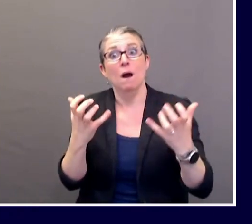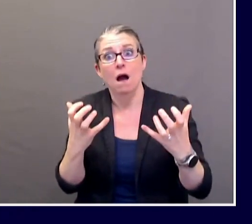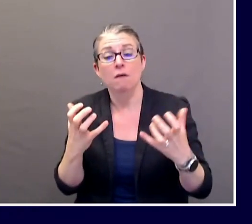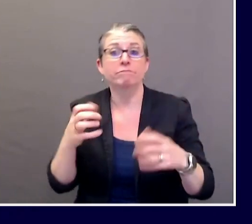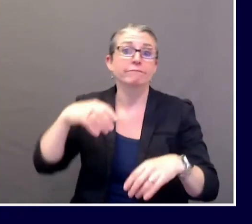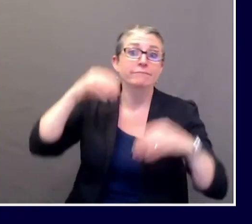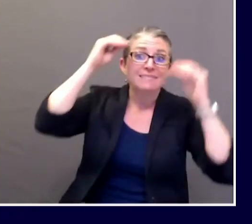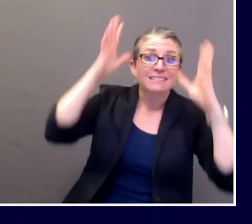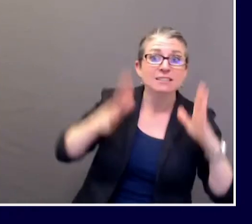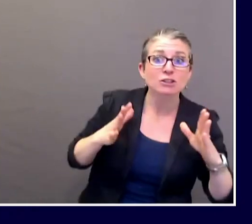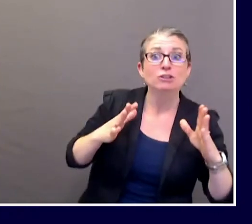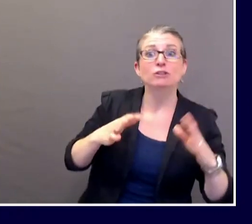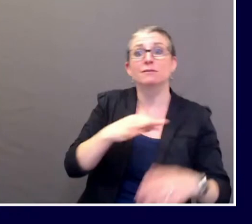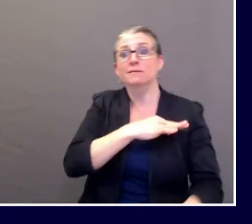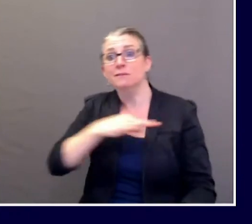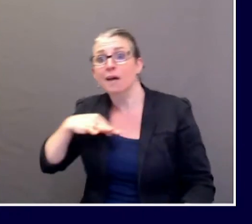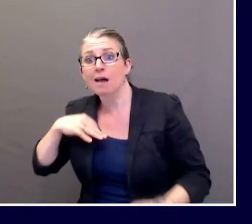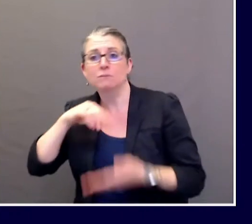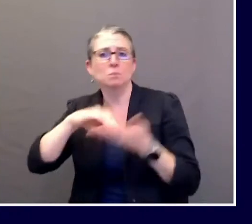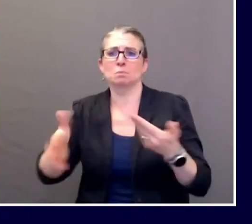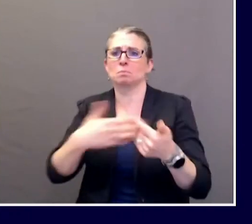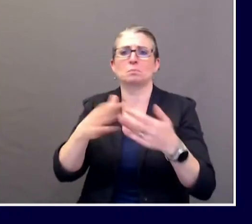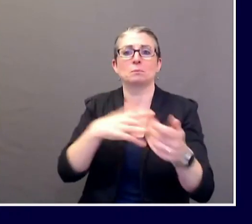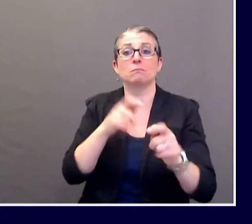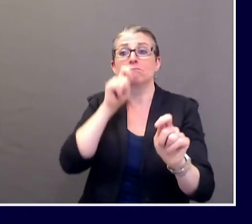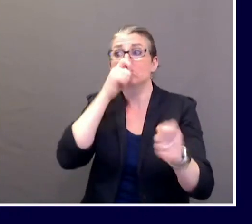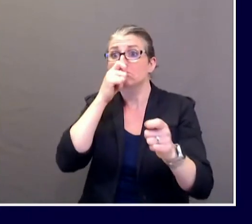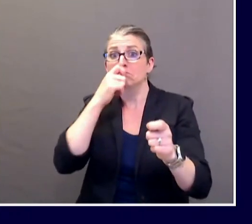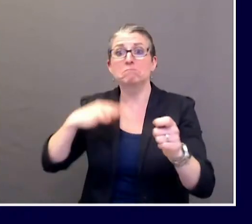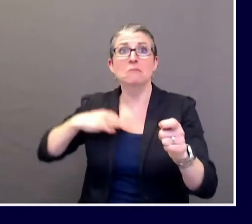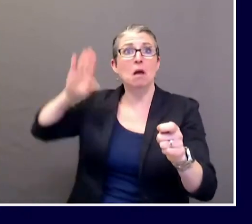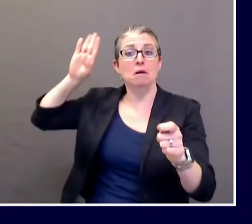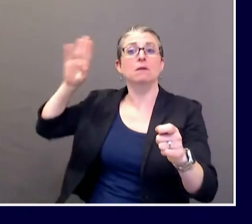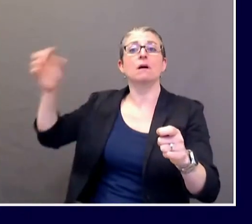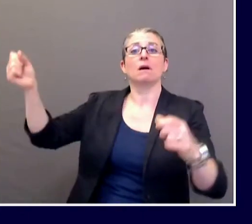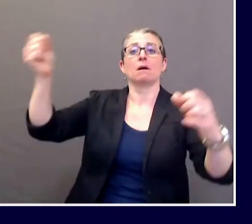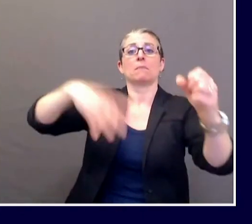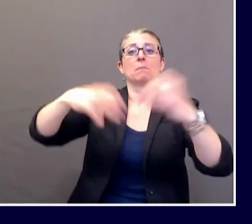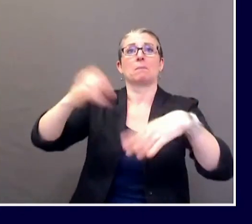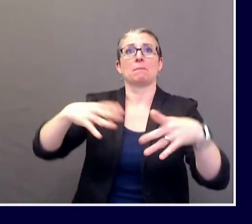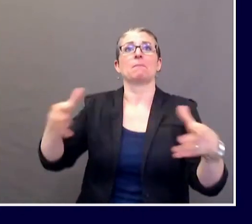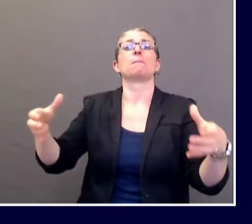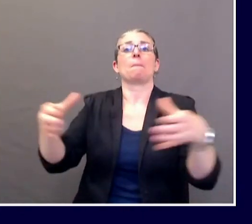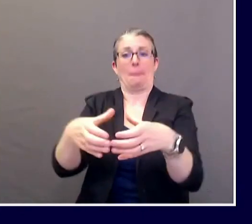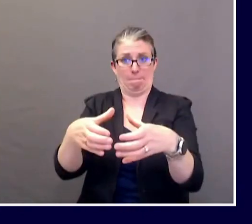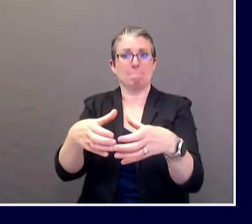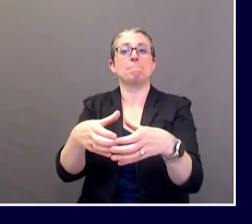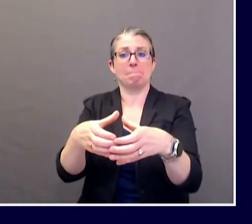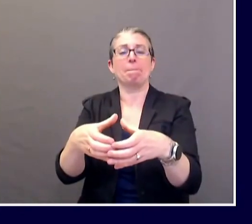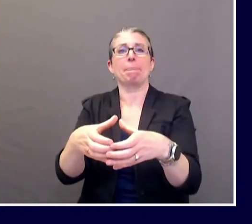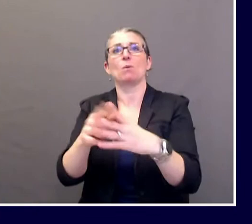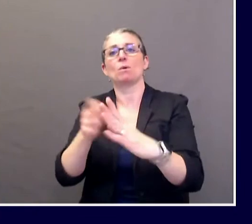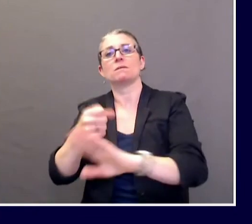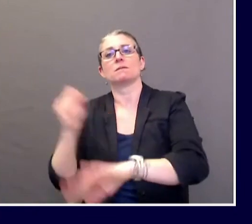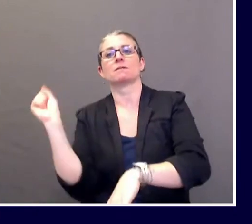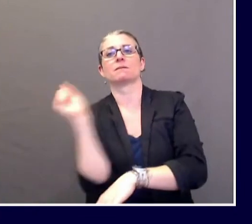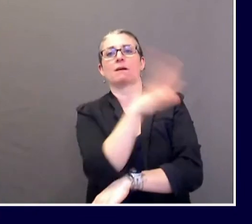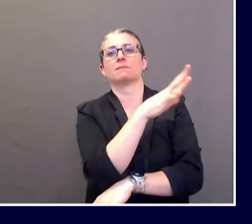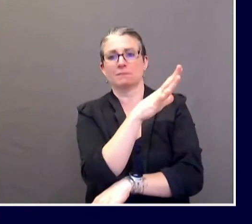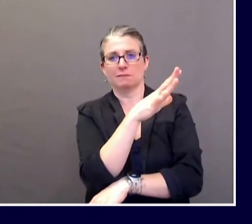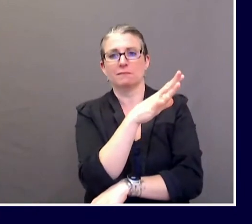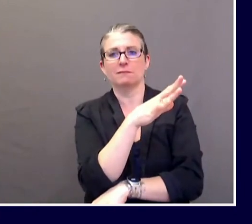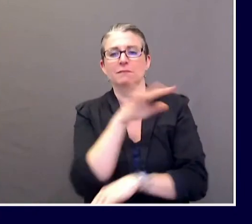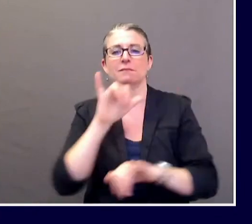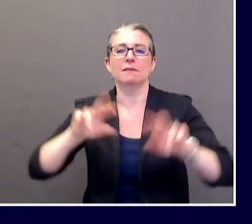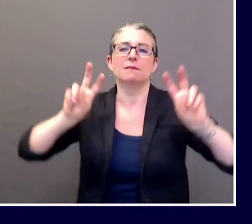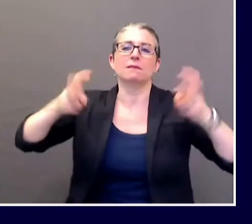sample. If the pool results are positive, the individuals in that pool will be retested using a rapid